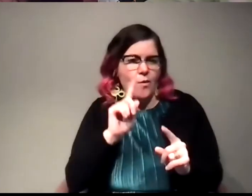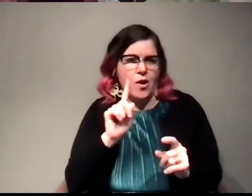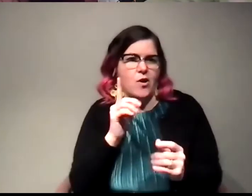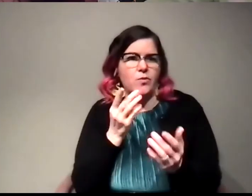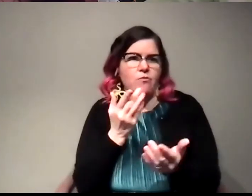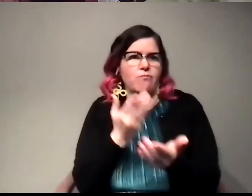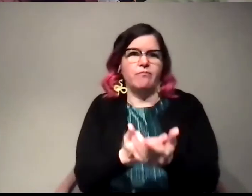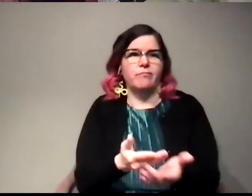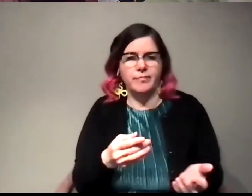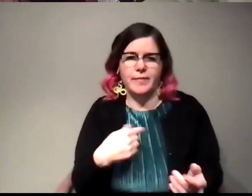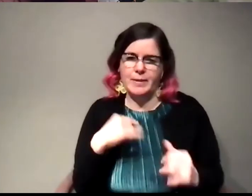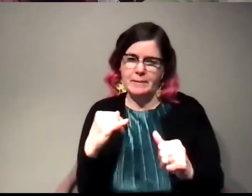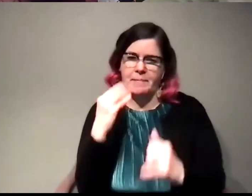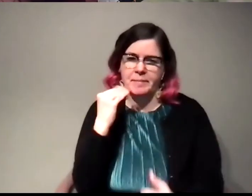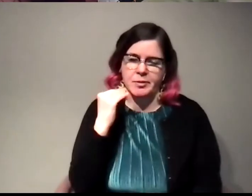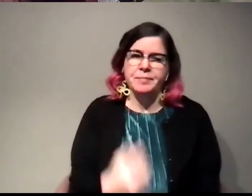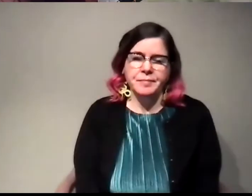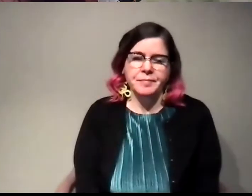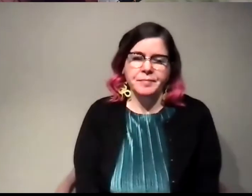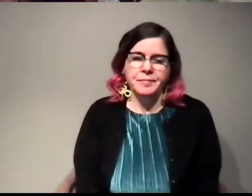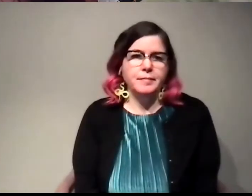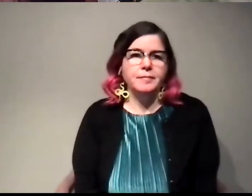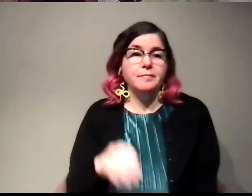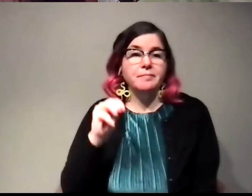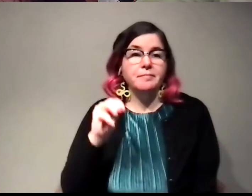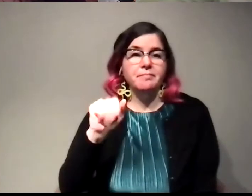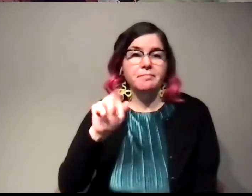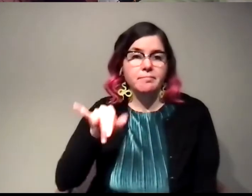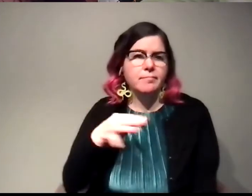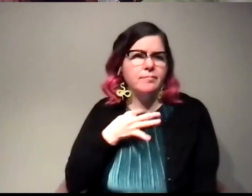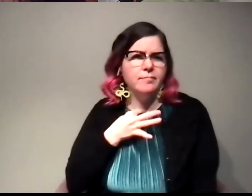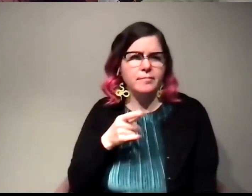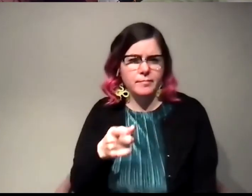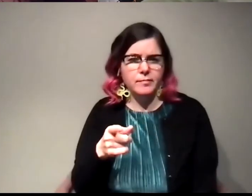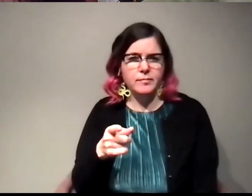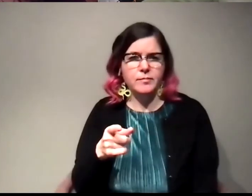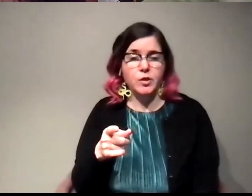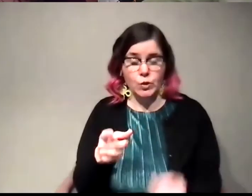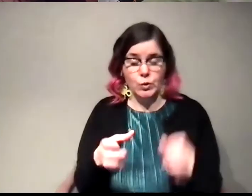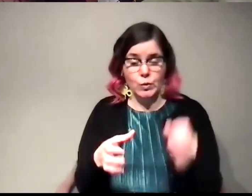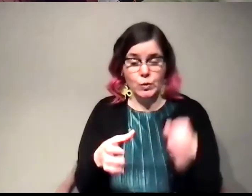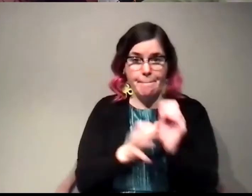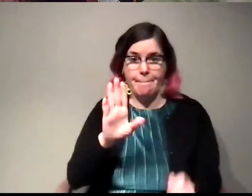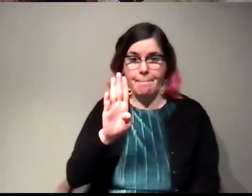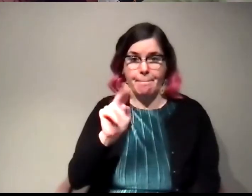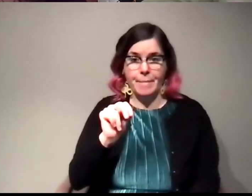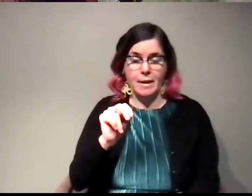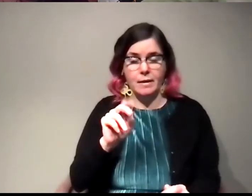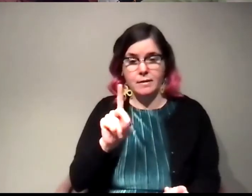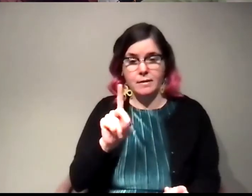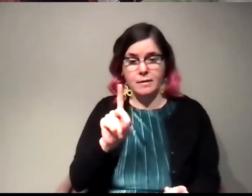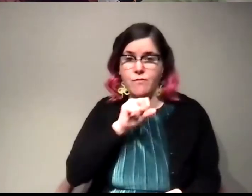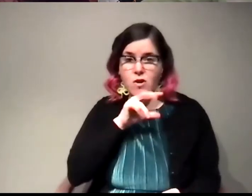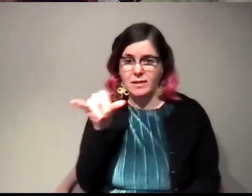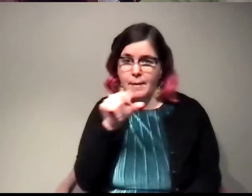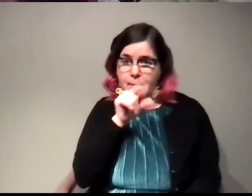had a similar experience. Mary would like to know, do you band frogs like people do with birds? So